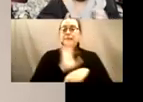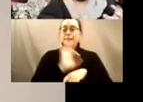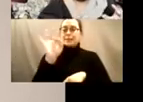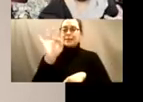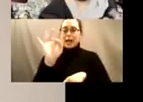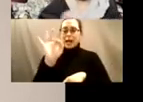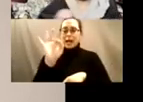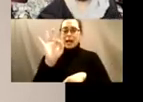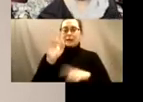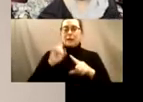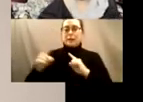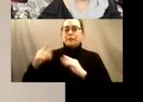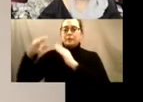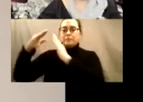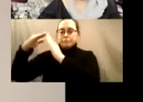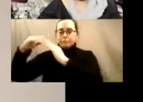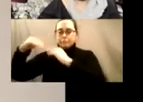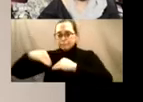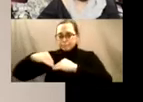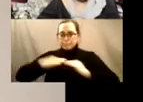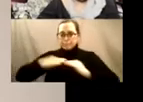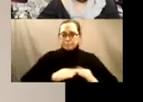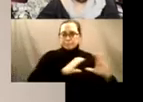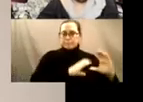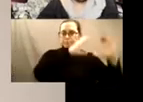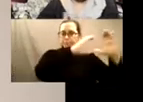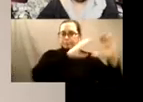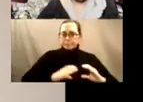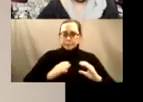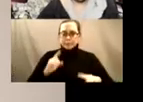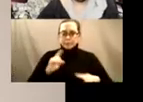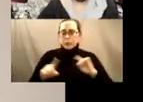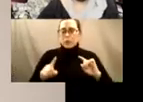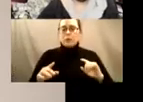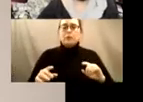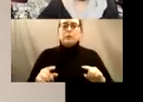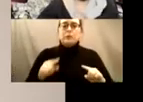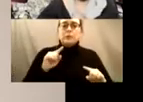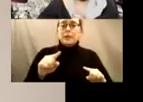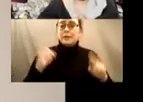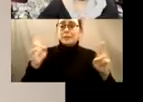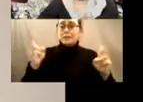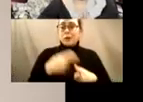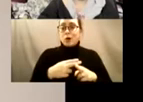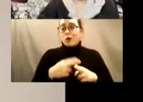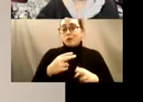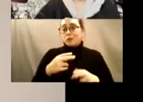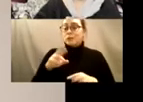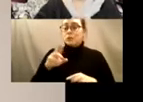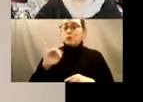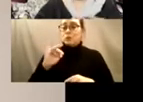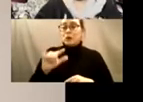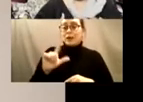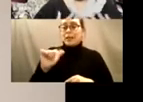bunch of different ones that are missing hands and missing pieces. And this piece is called Running Late, and it